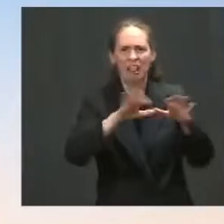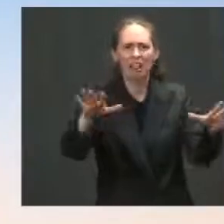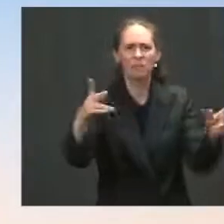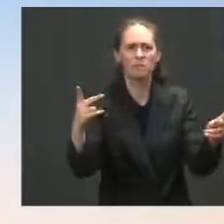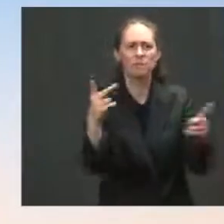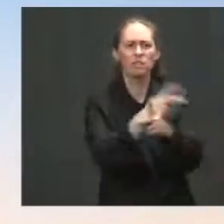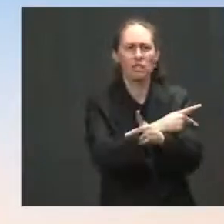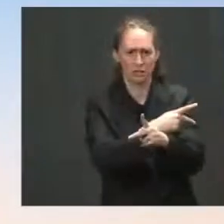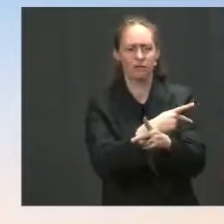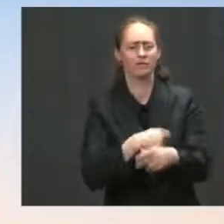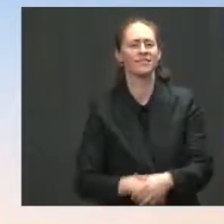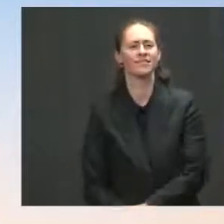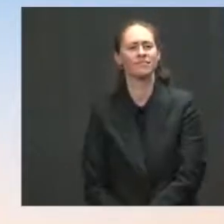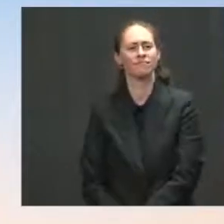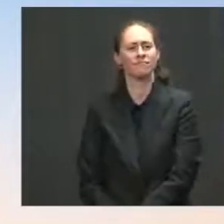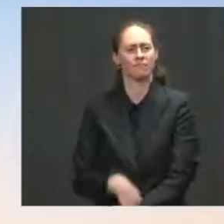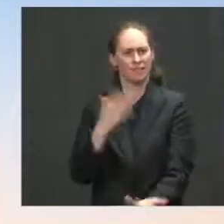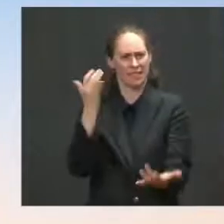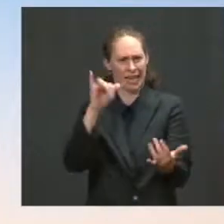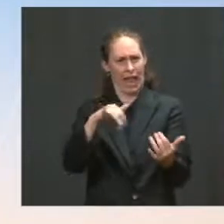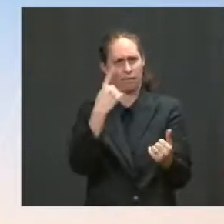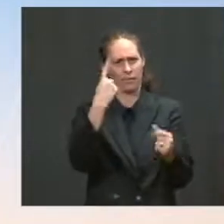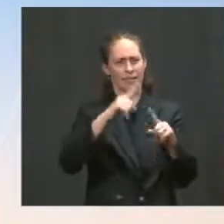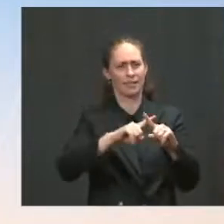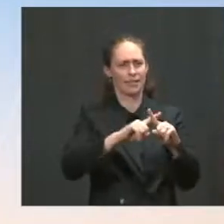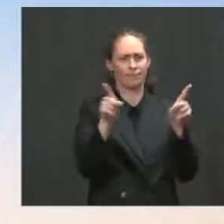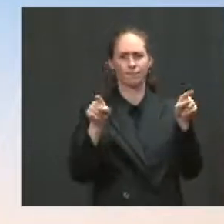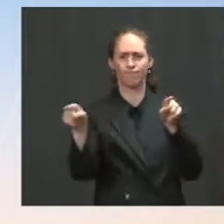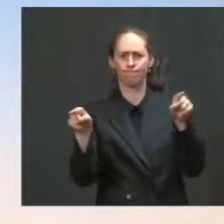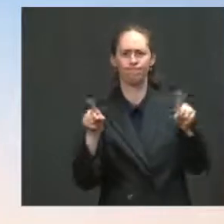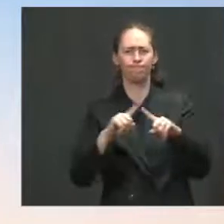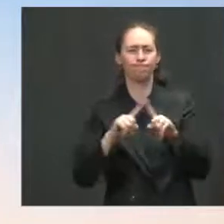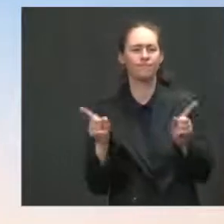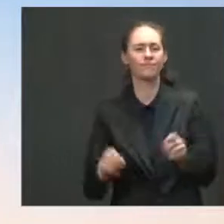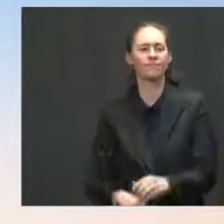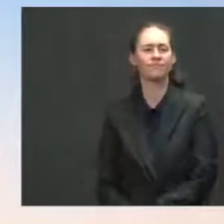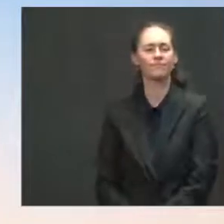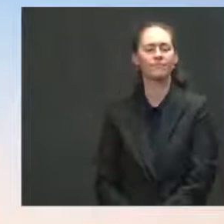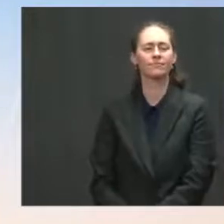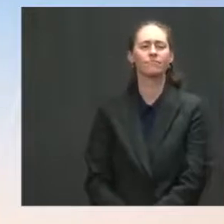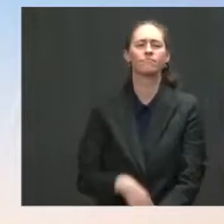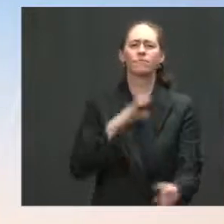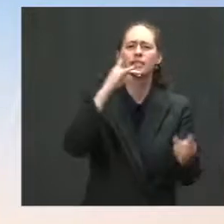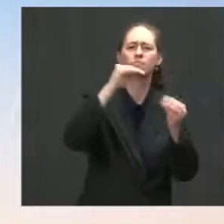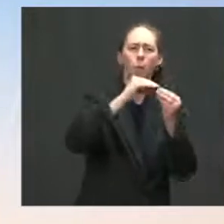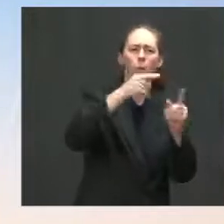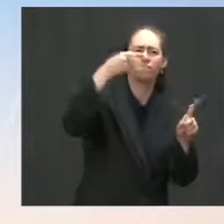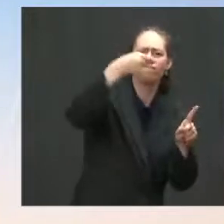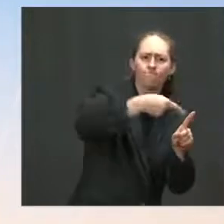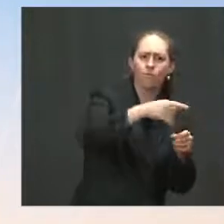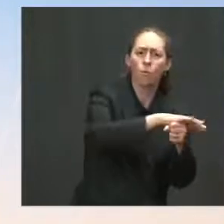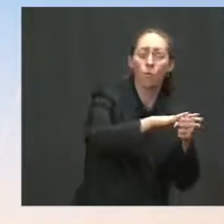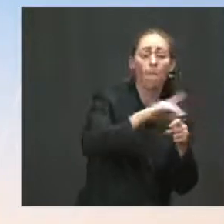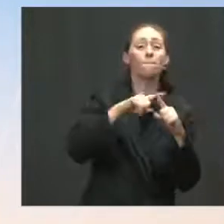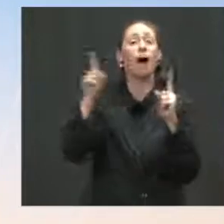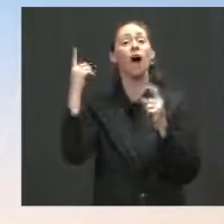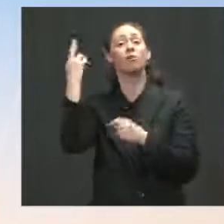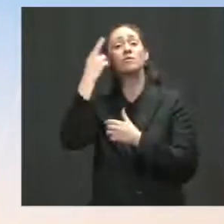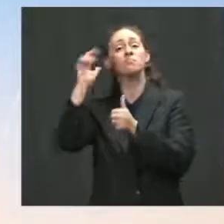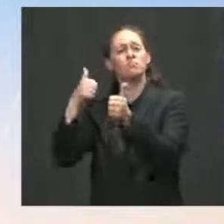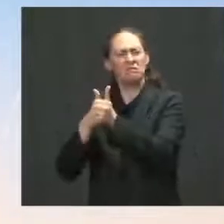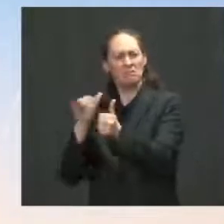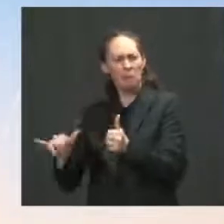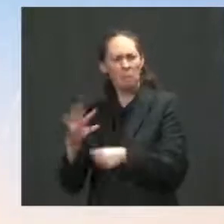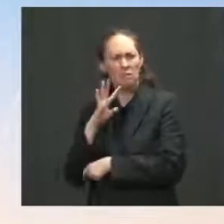difference is narrowing location, but the rationale is the same. So after the president was clear that it